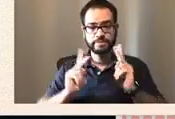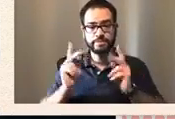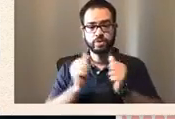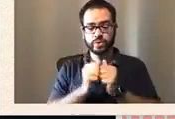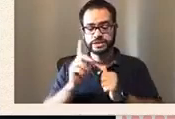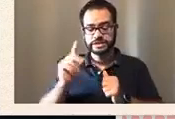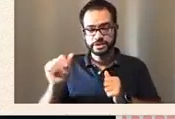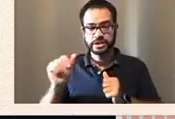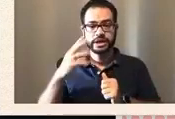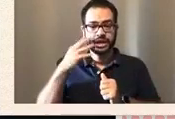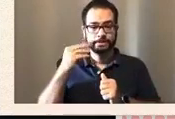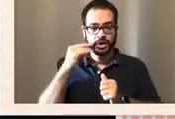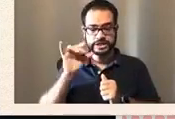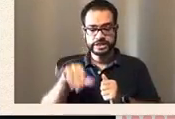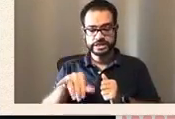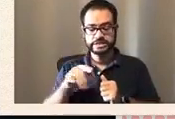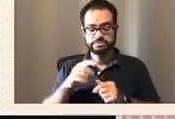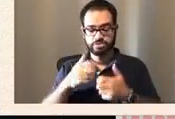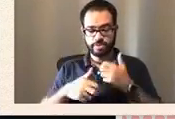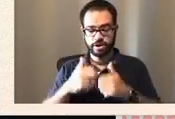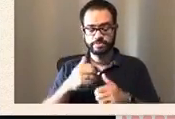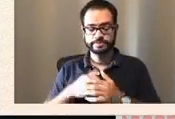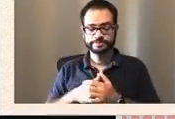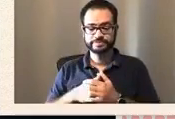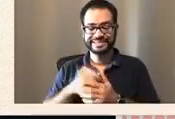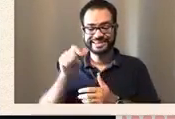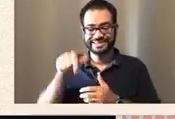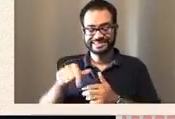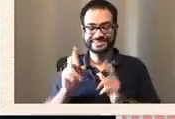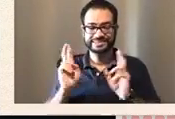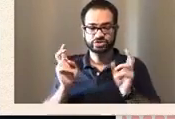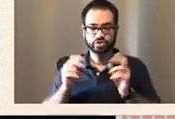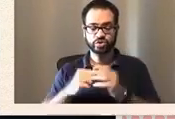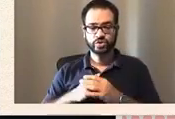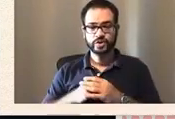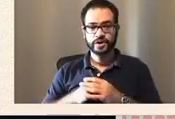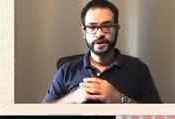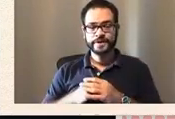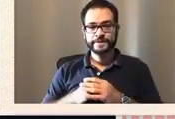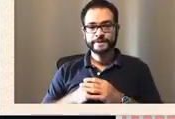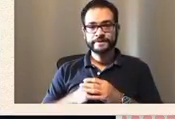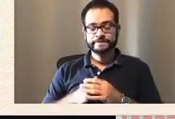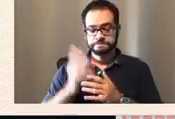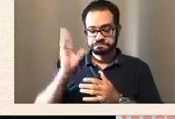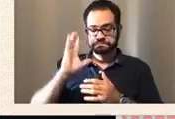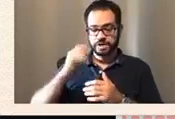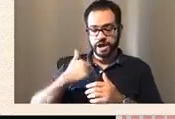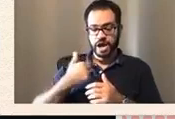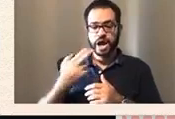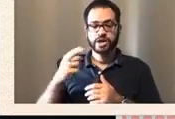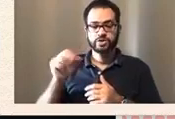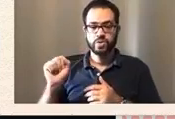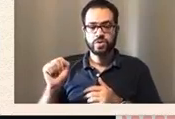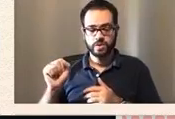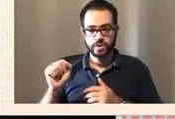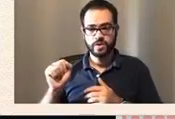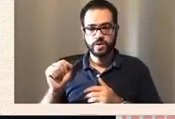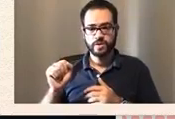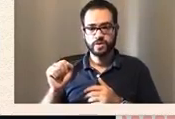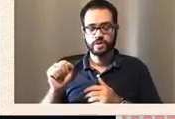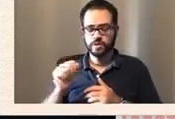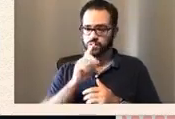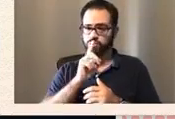And this issue, when I was in high school, became a big part